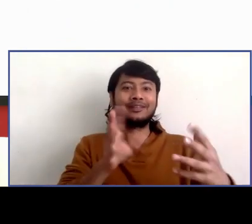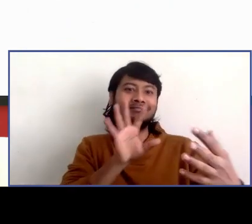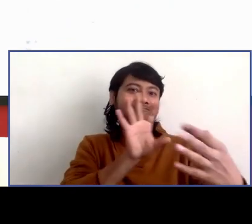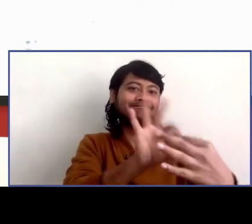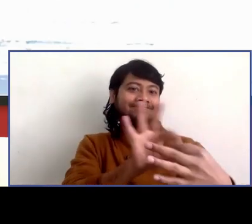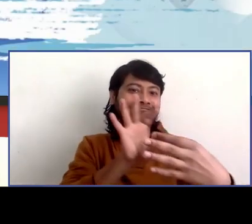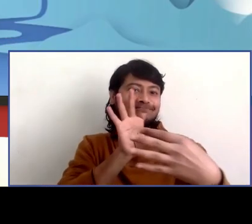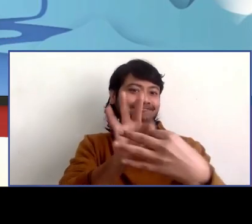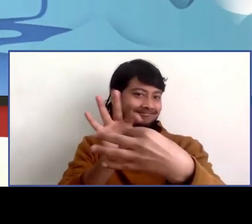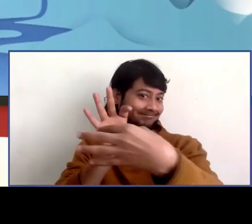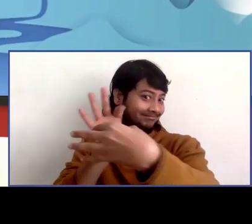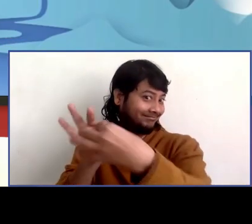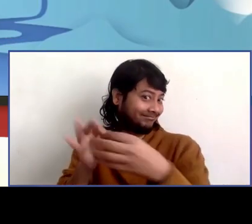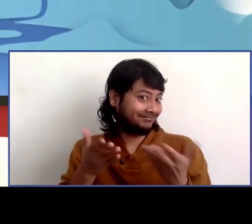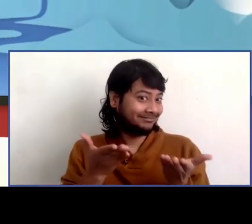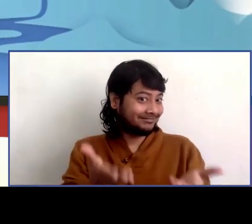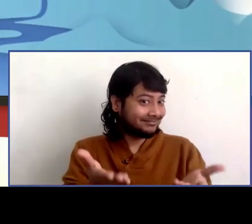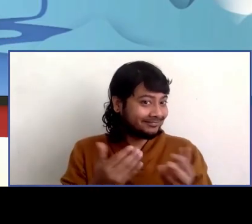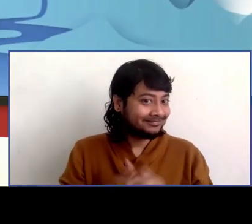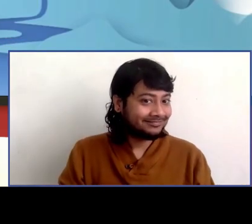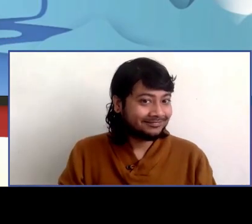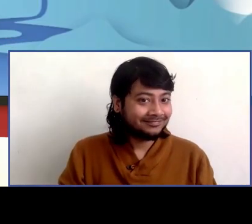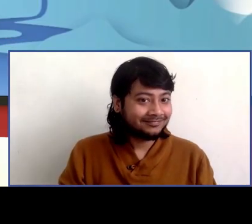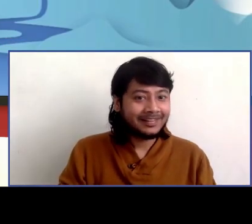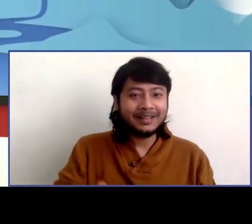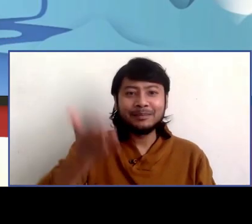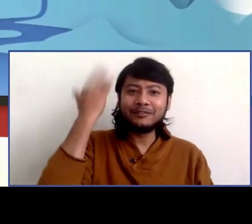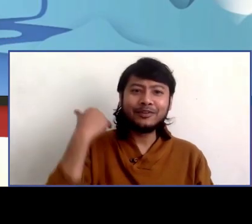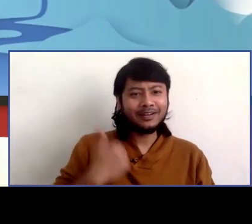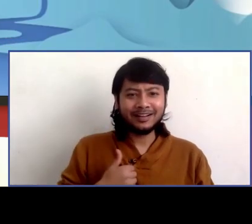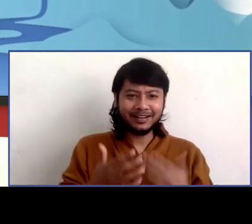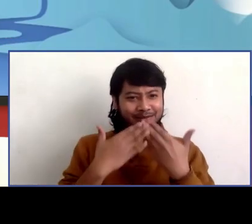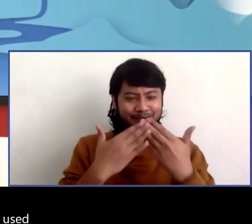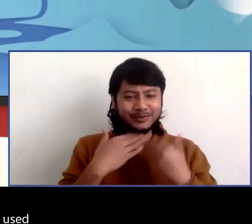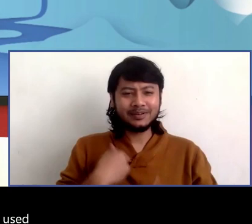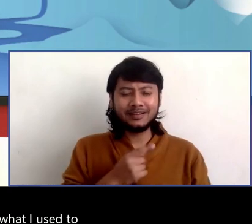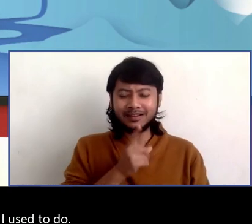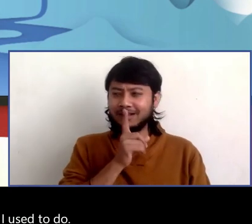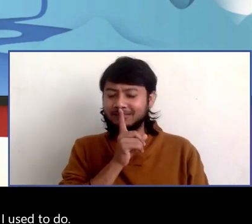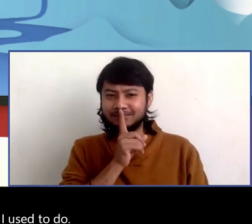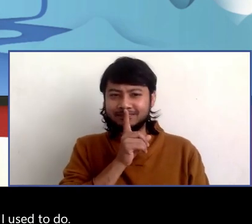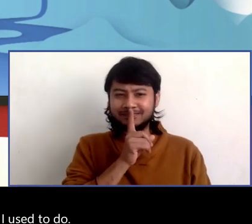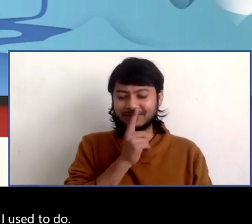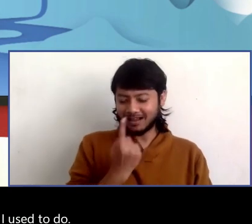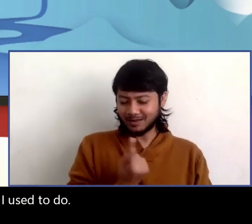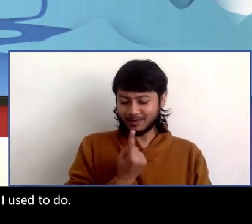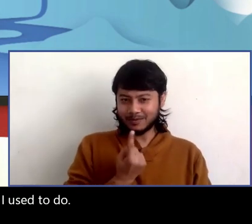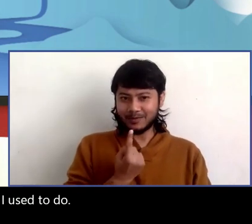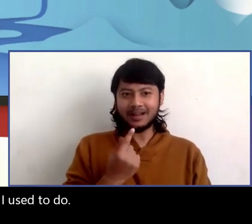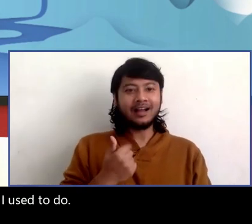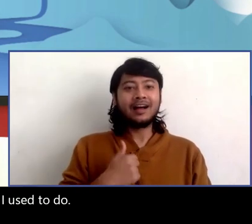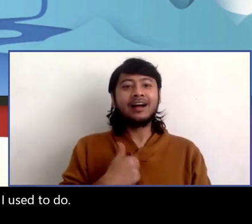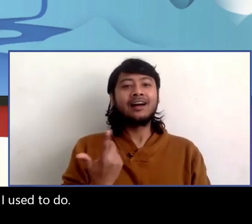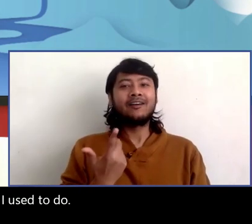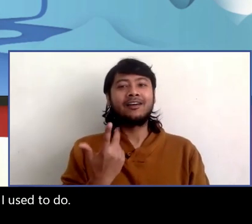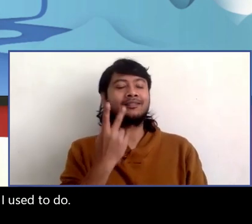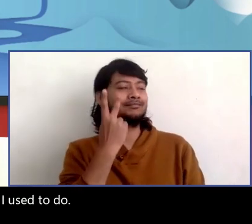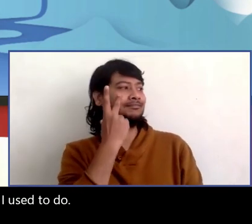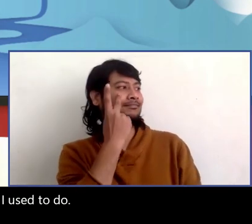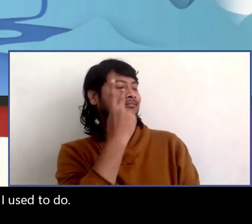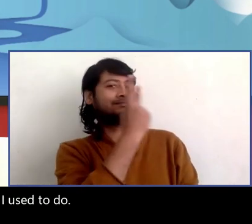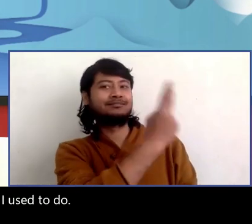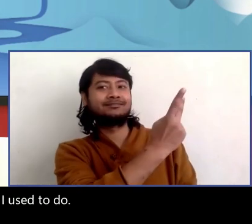was quiet in class, you know what I used to do? I used to look out. I used to look